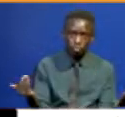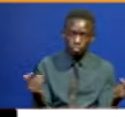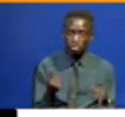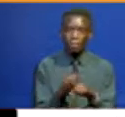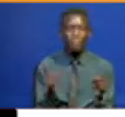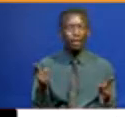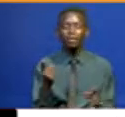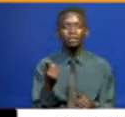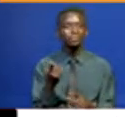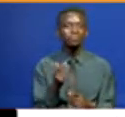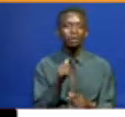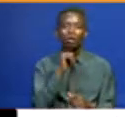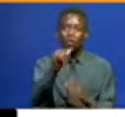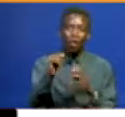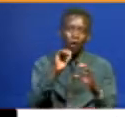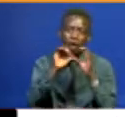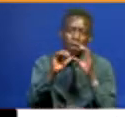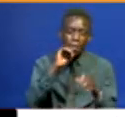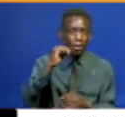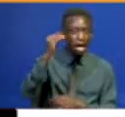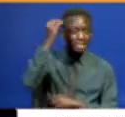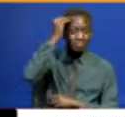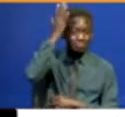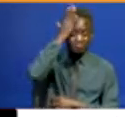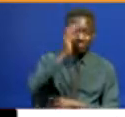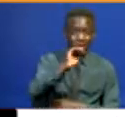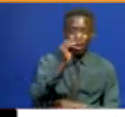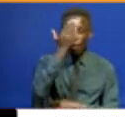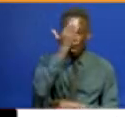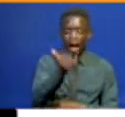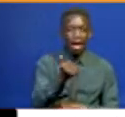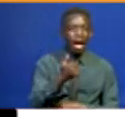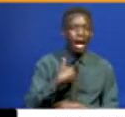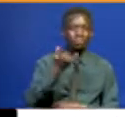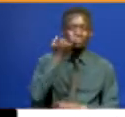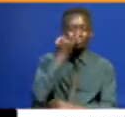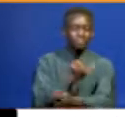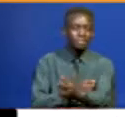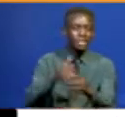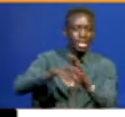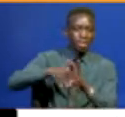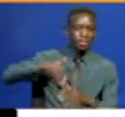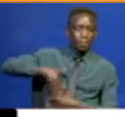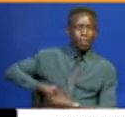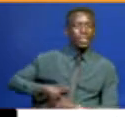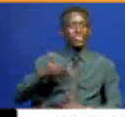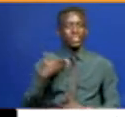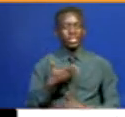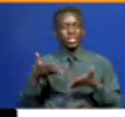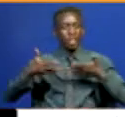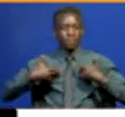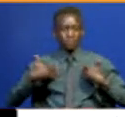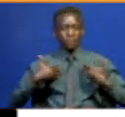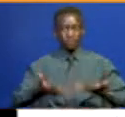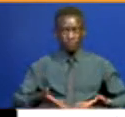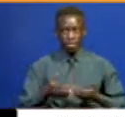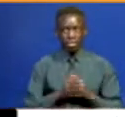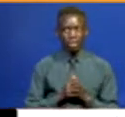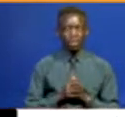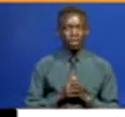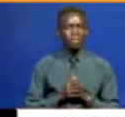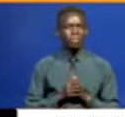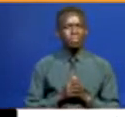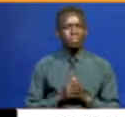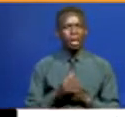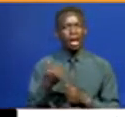drug. It's already packed in the pocket. And with my study also, I realized that some even